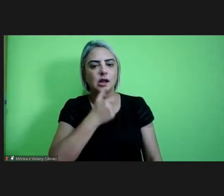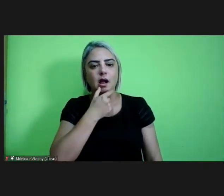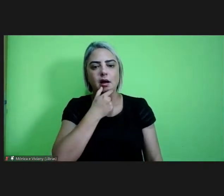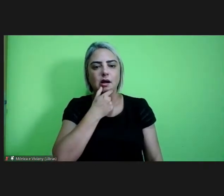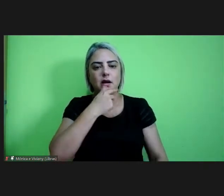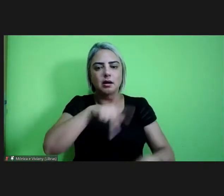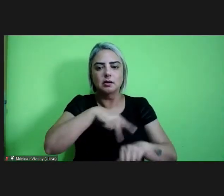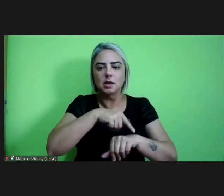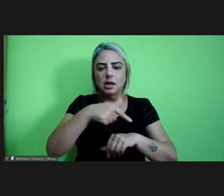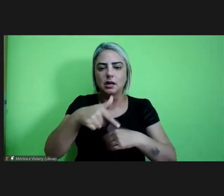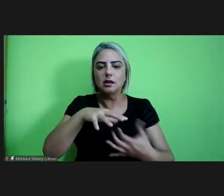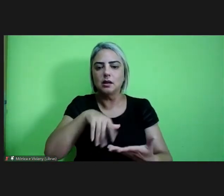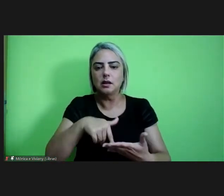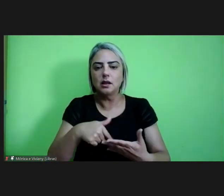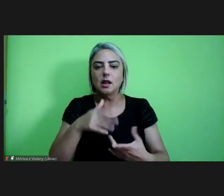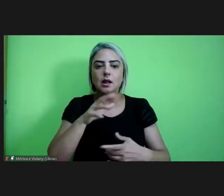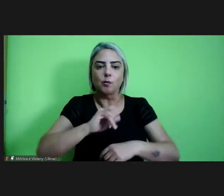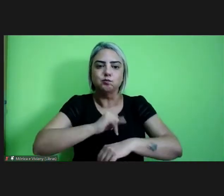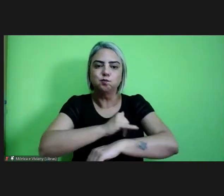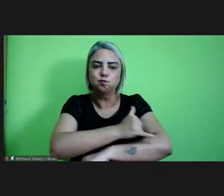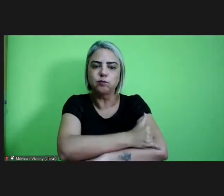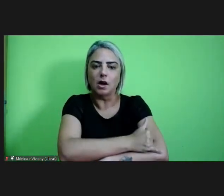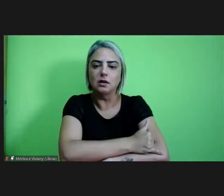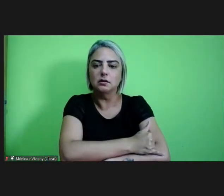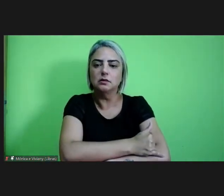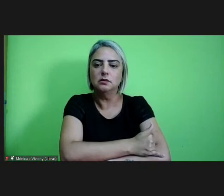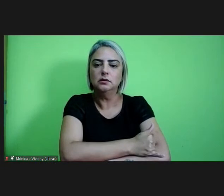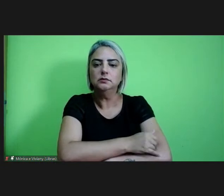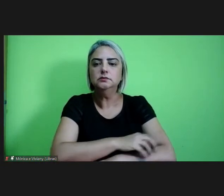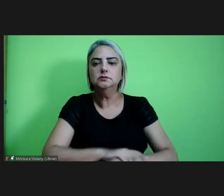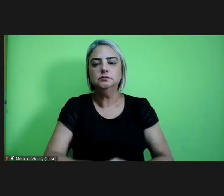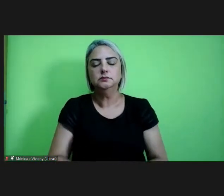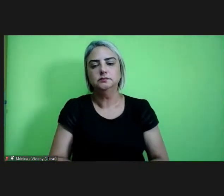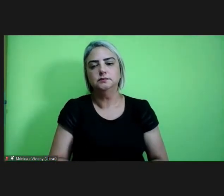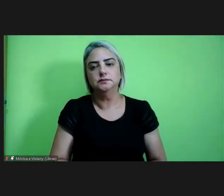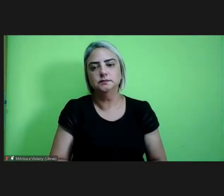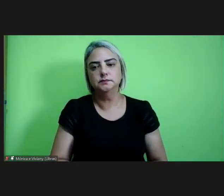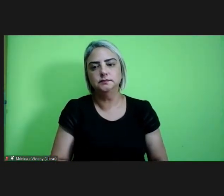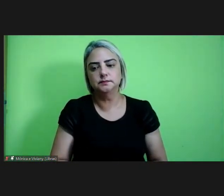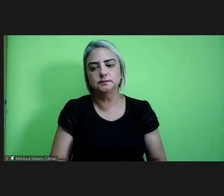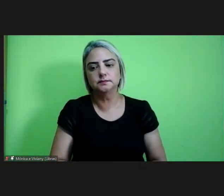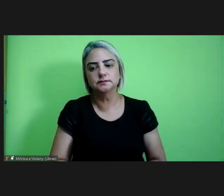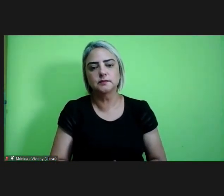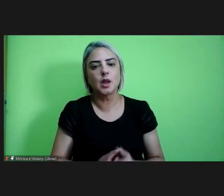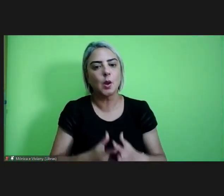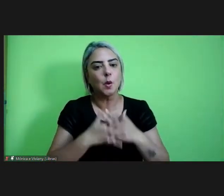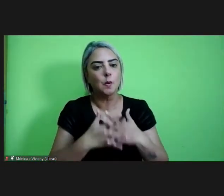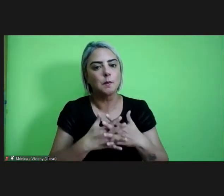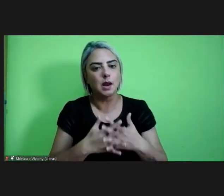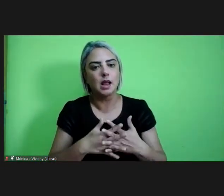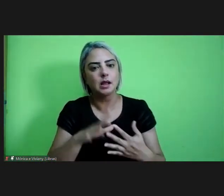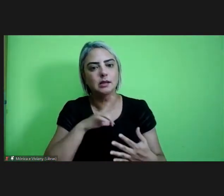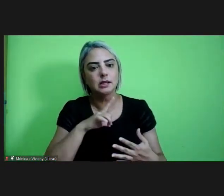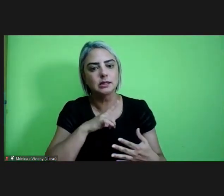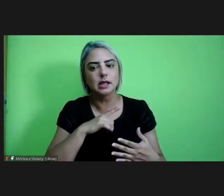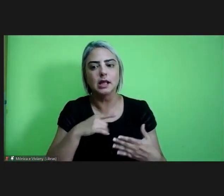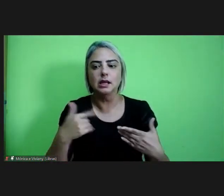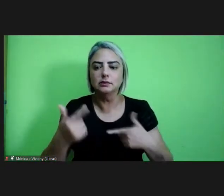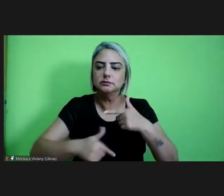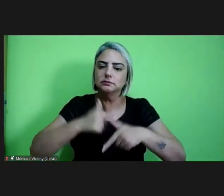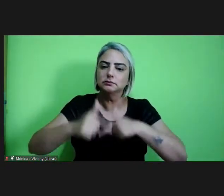People from Canada, United Kingdom, they talked about the obesity issue, a complex study